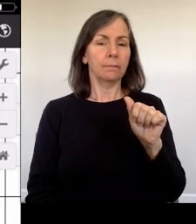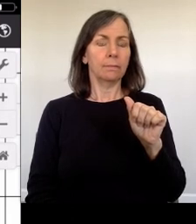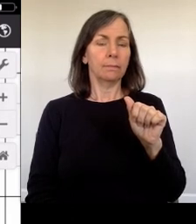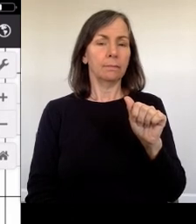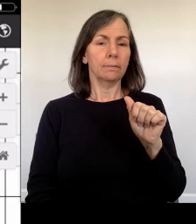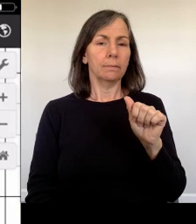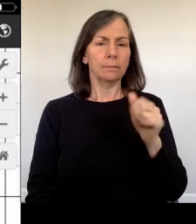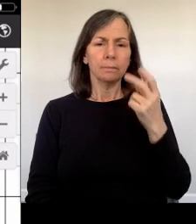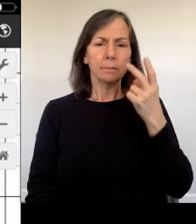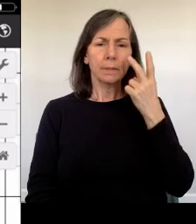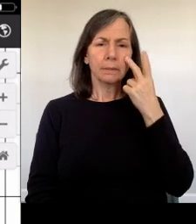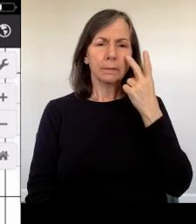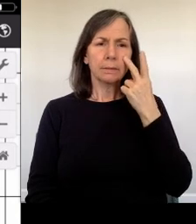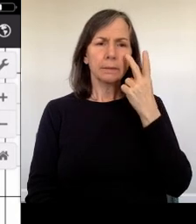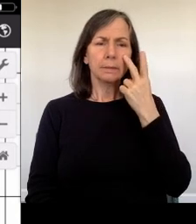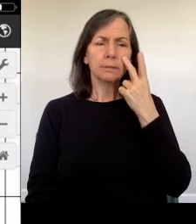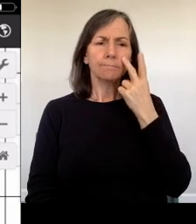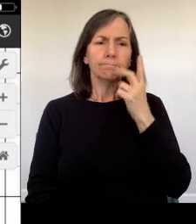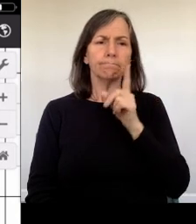let's see,